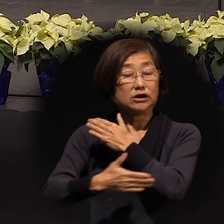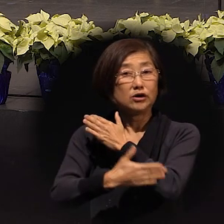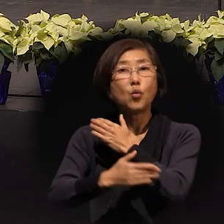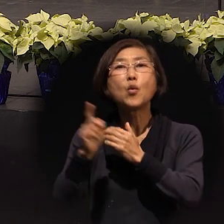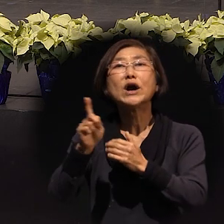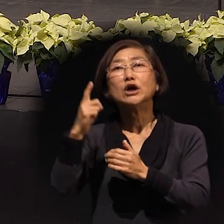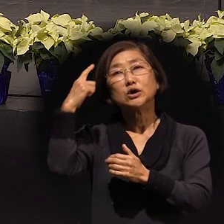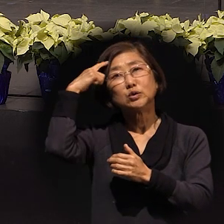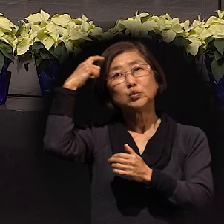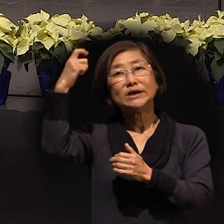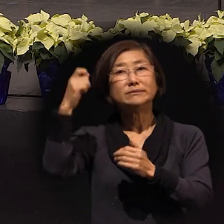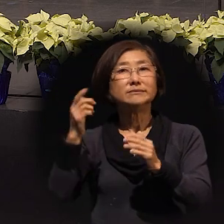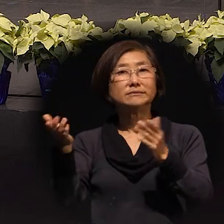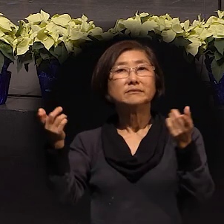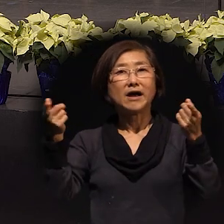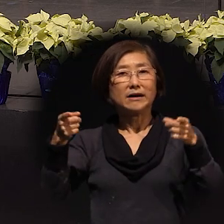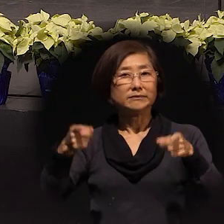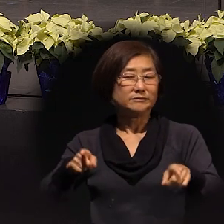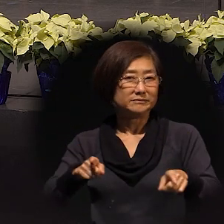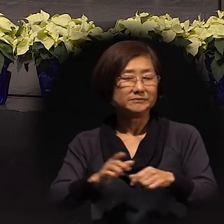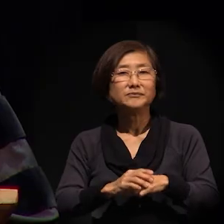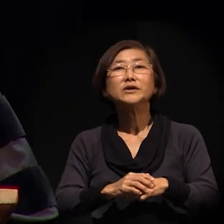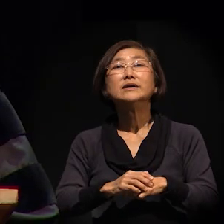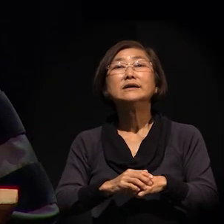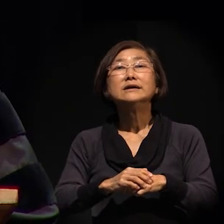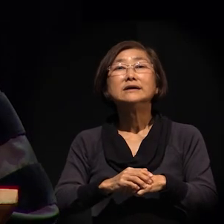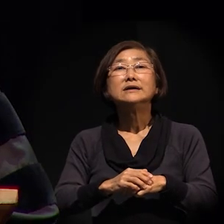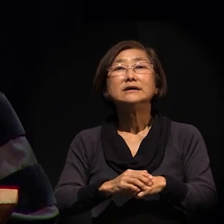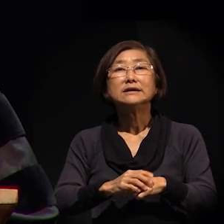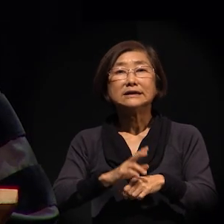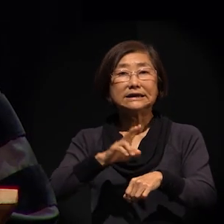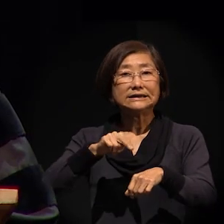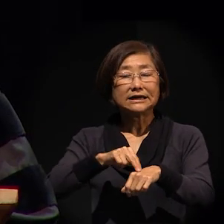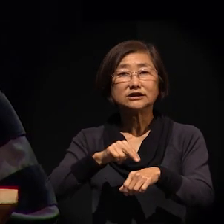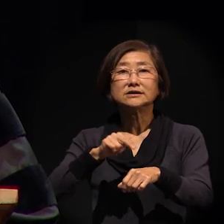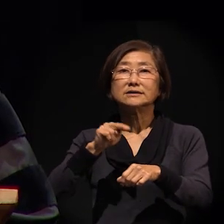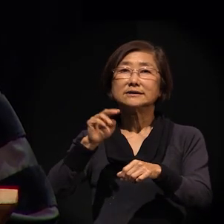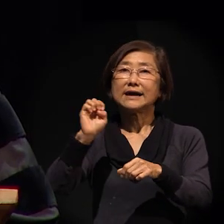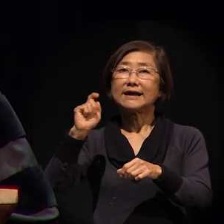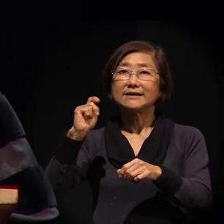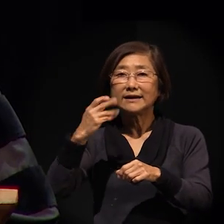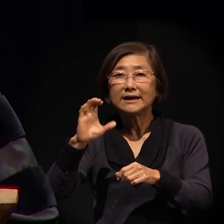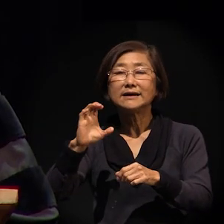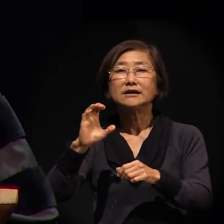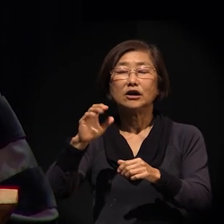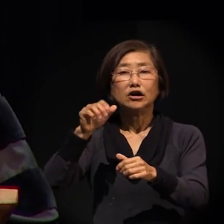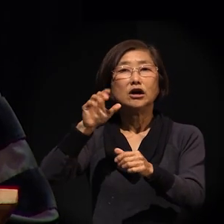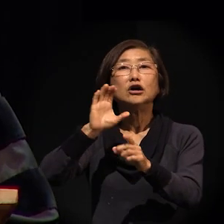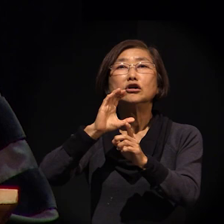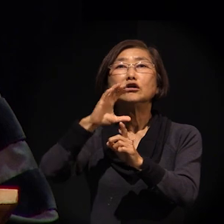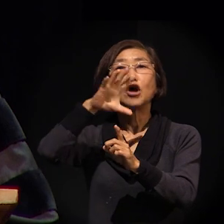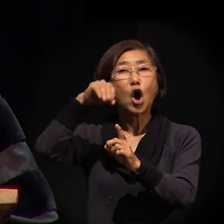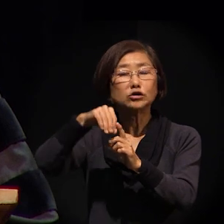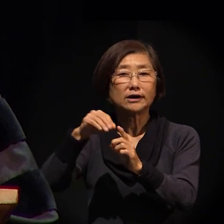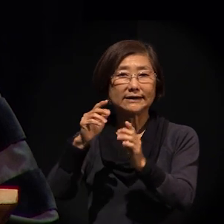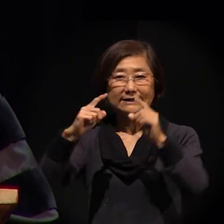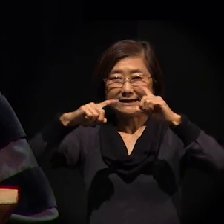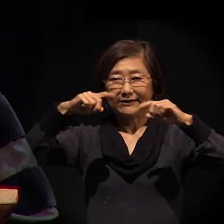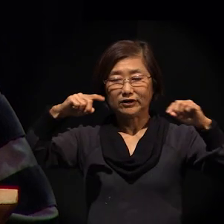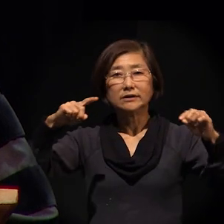country where dreams come true. The racial, ethnic, and cultural